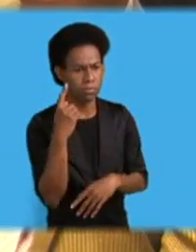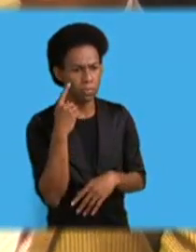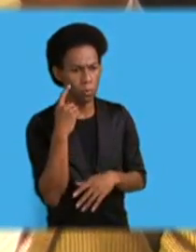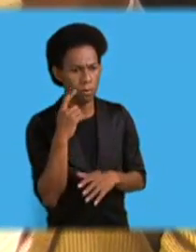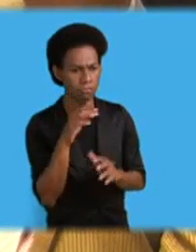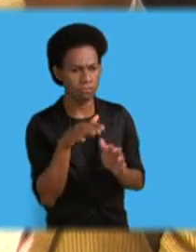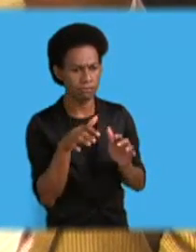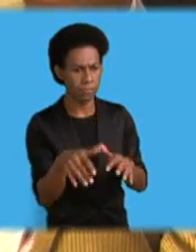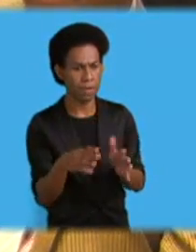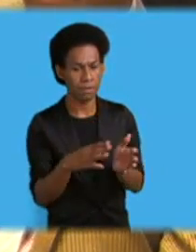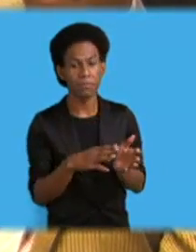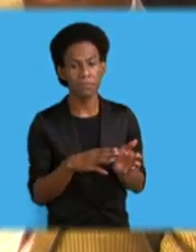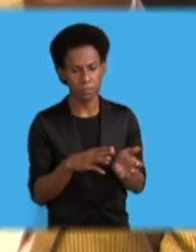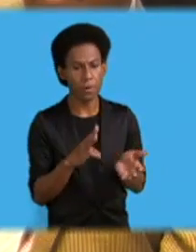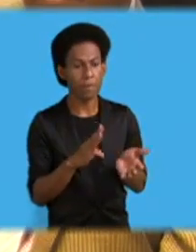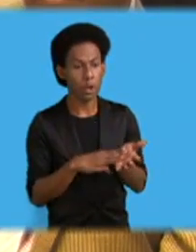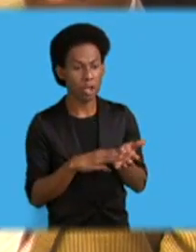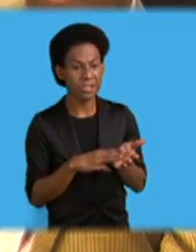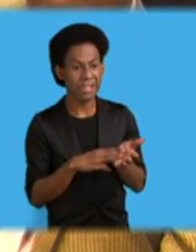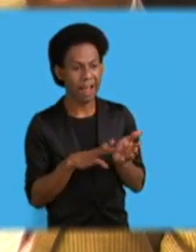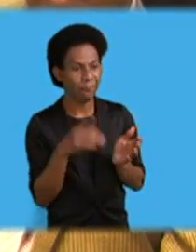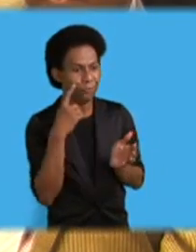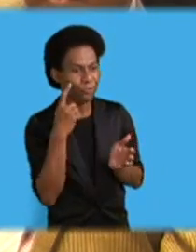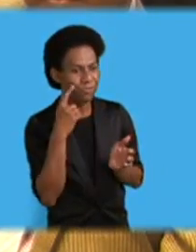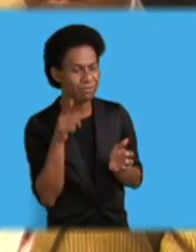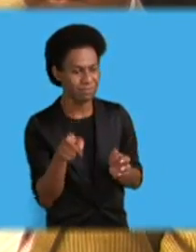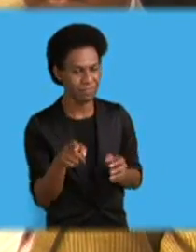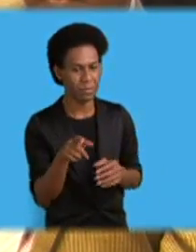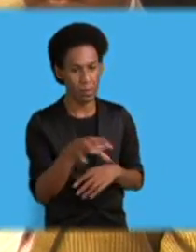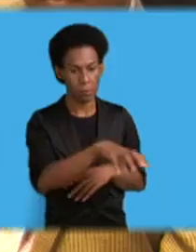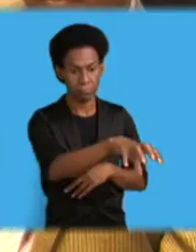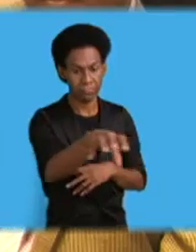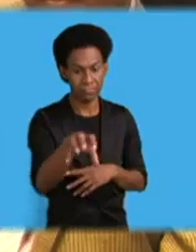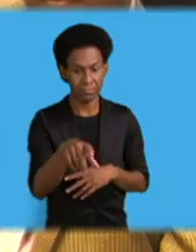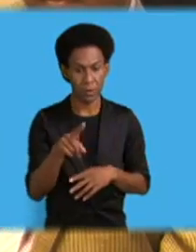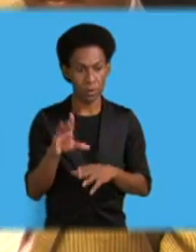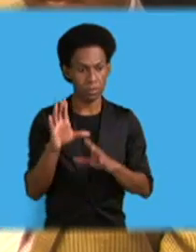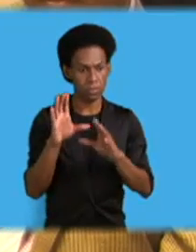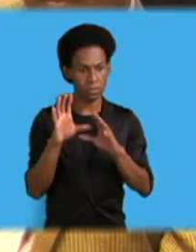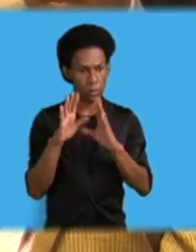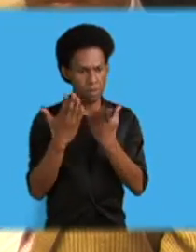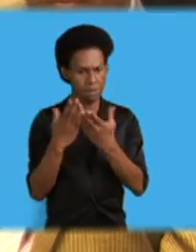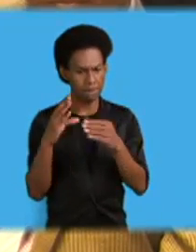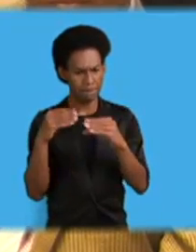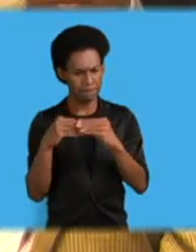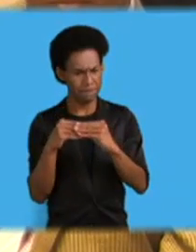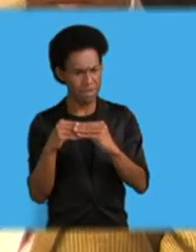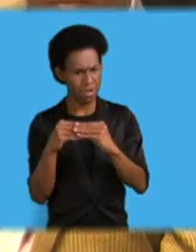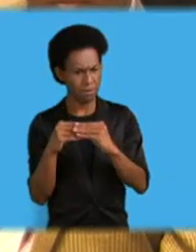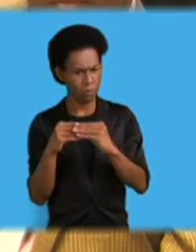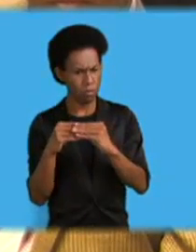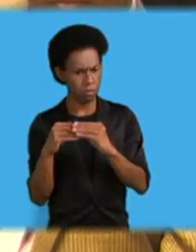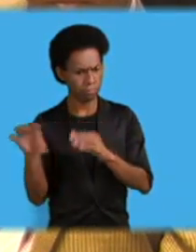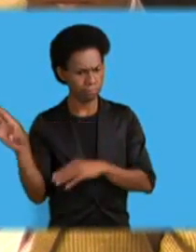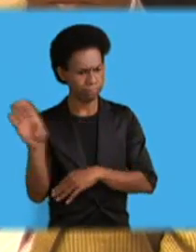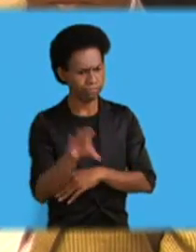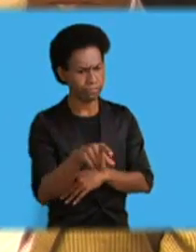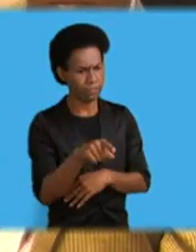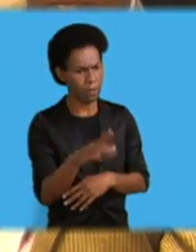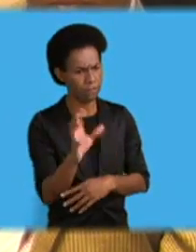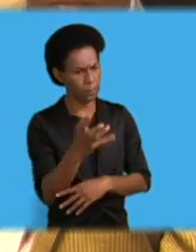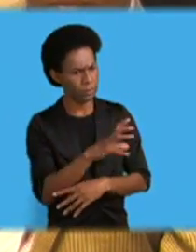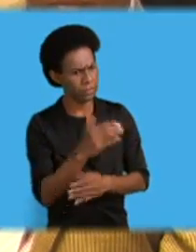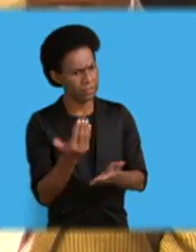have a $2.3 million given by World Bank for Red Plus program. The question is,